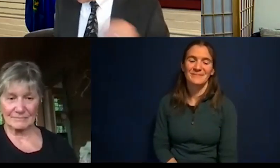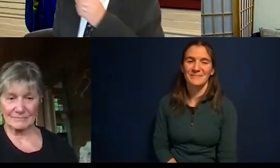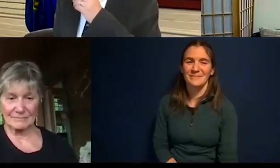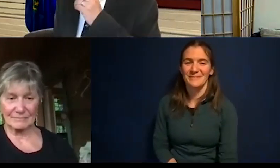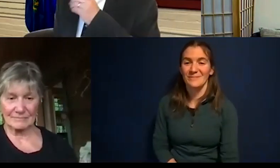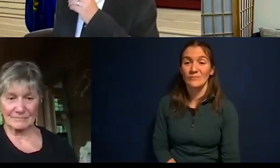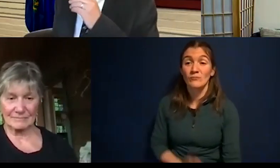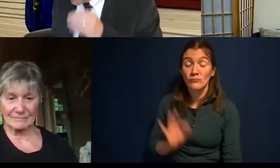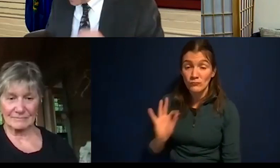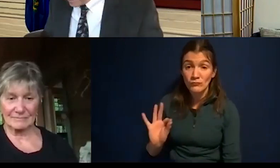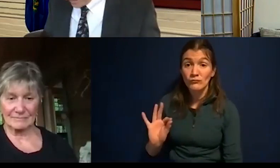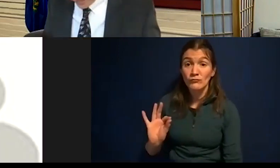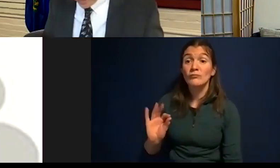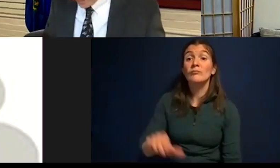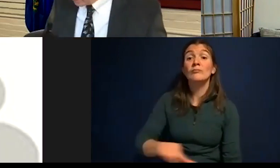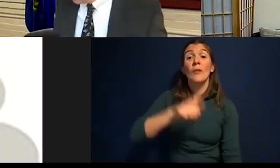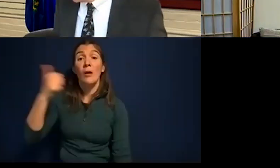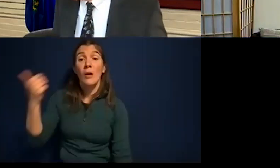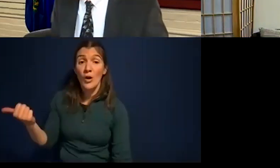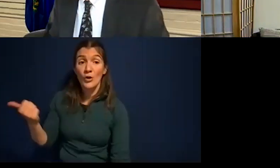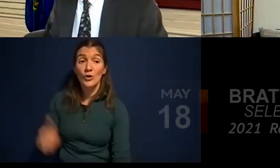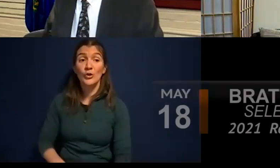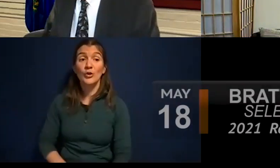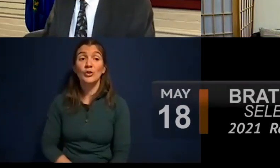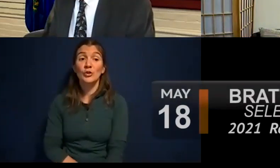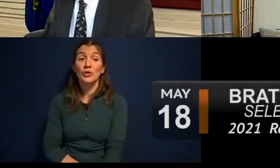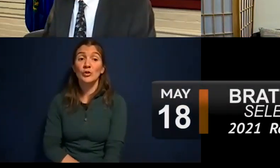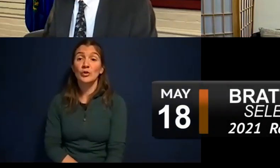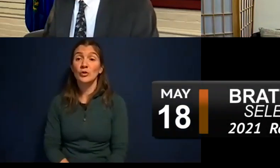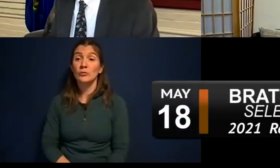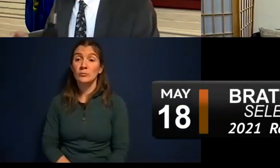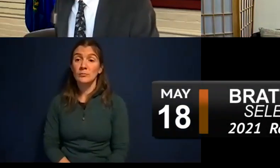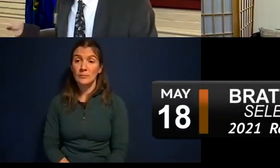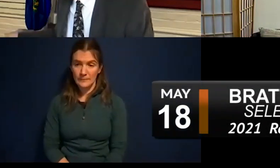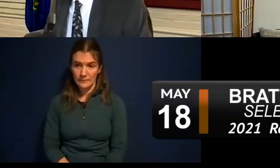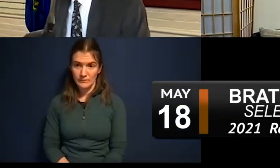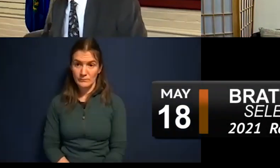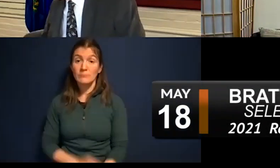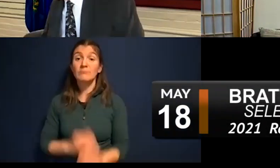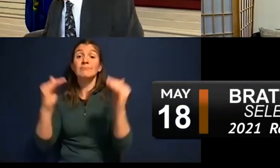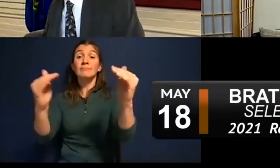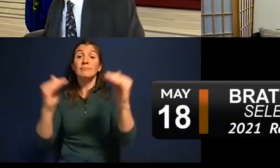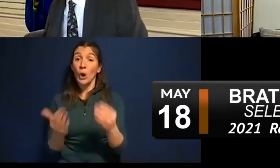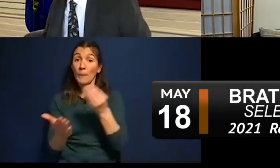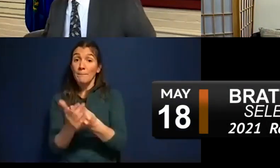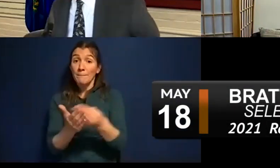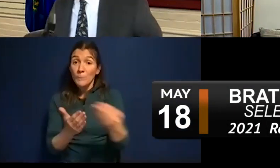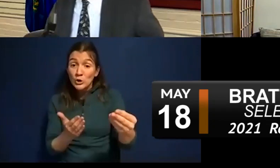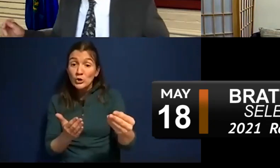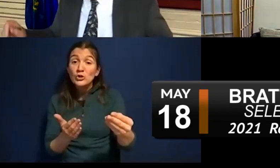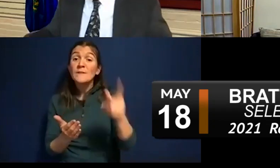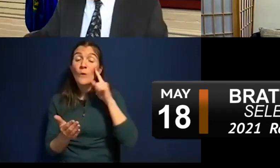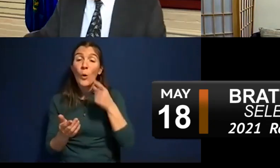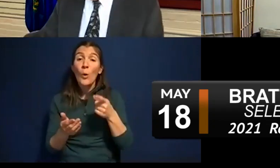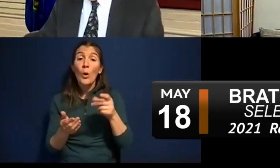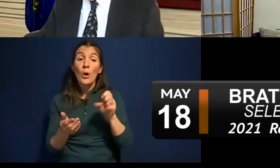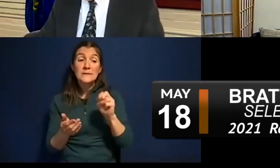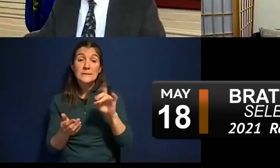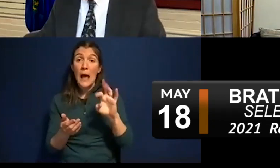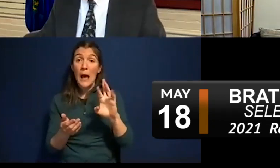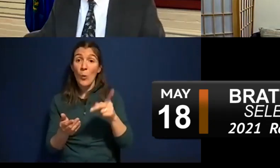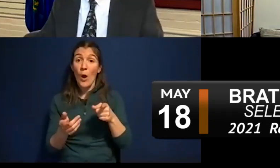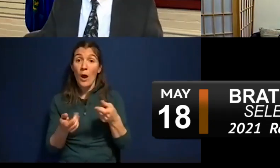All right. Now, how about the purchase of a replacement sidewalk tractor for the Public Works Department?